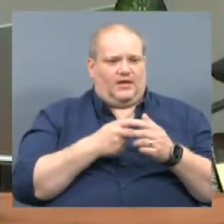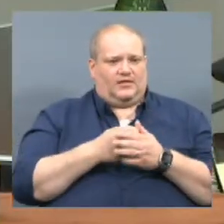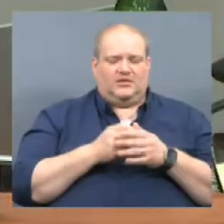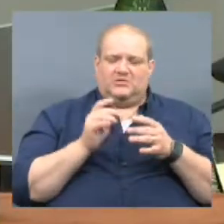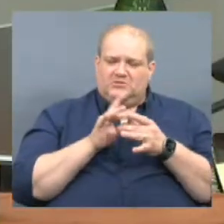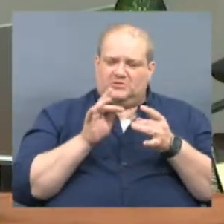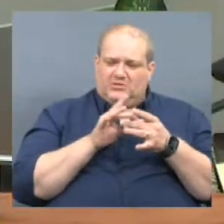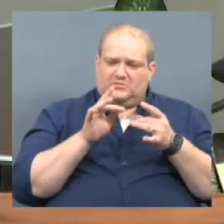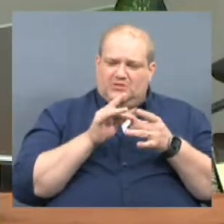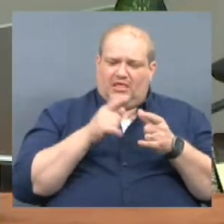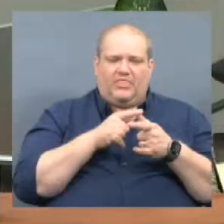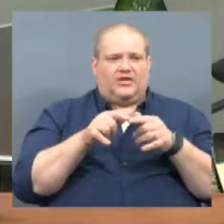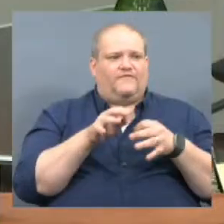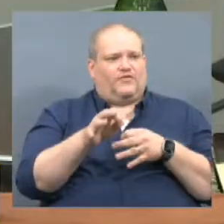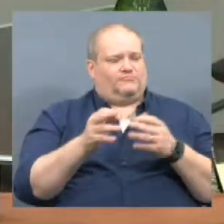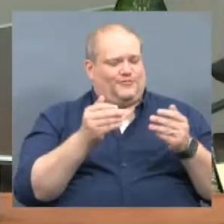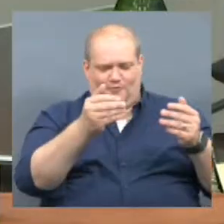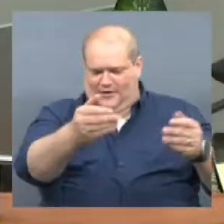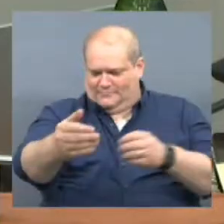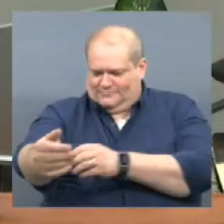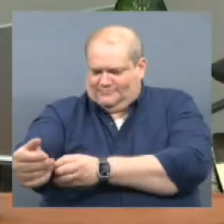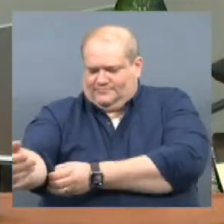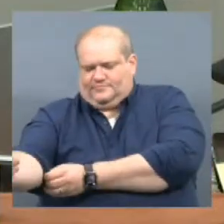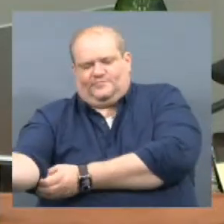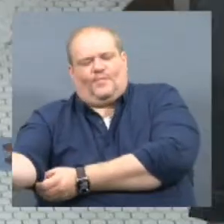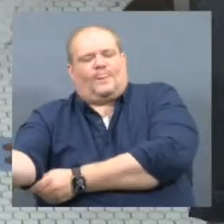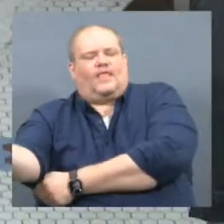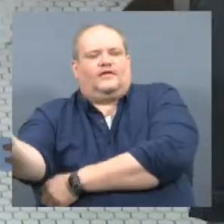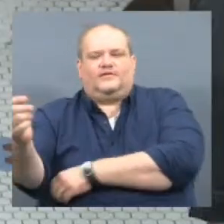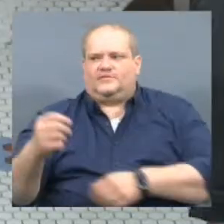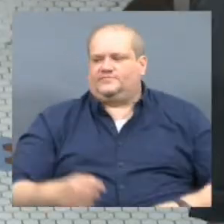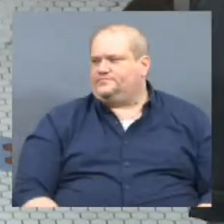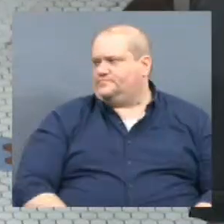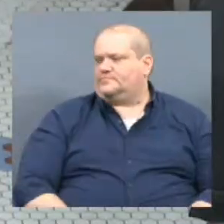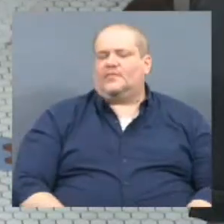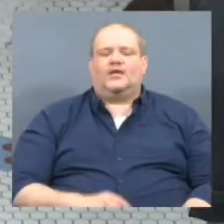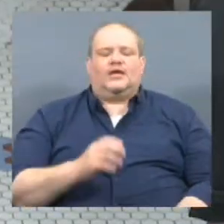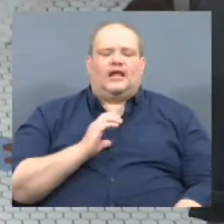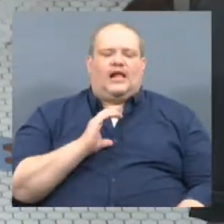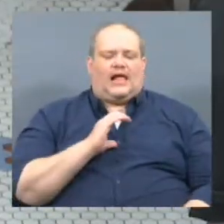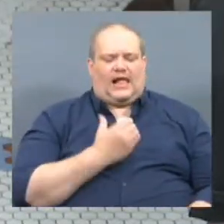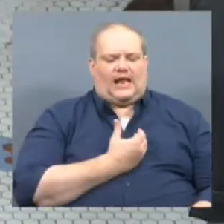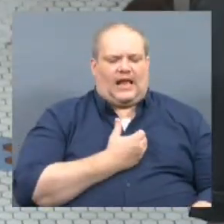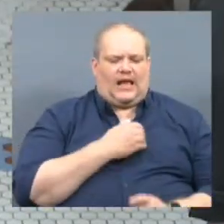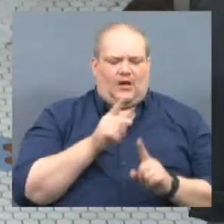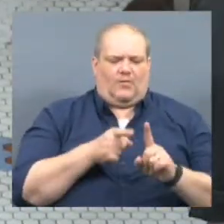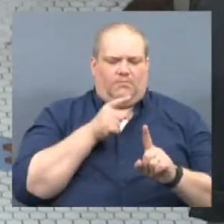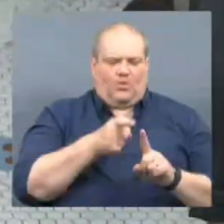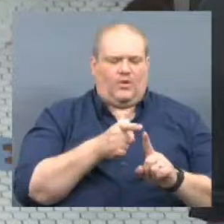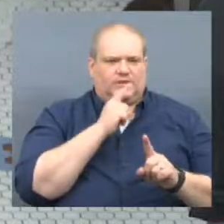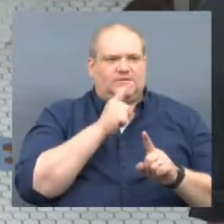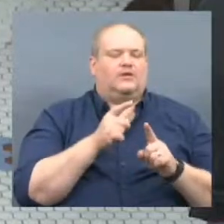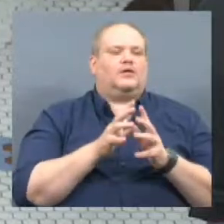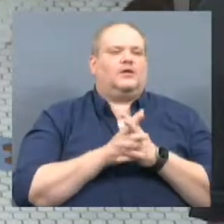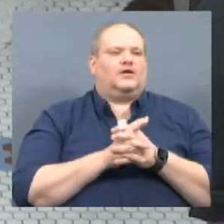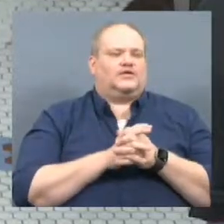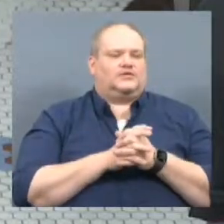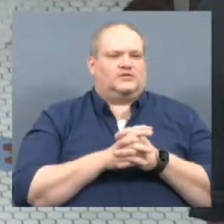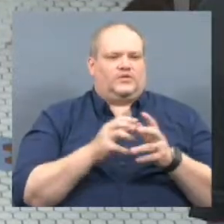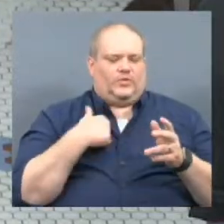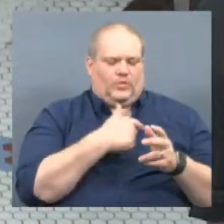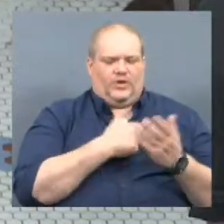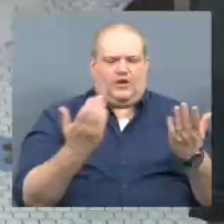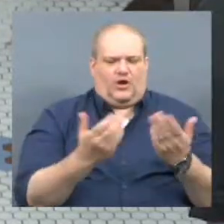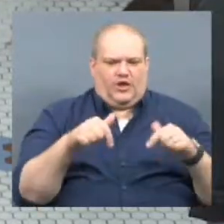a quick statement and then defer. No, take your time. Okay. Go right ahead. Sure. I'm just, our points are, we